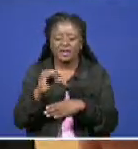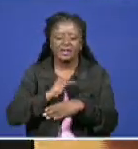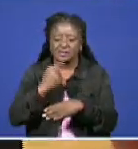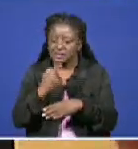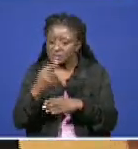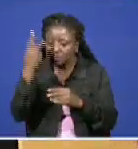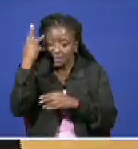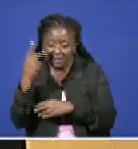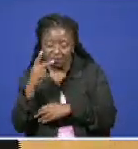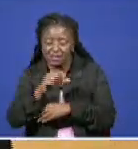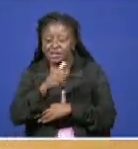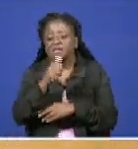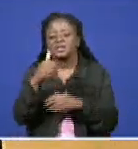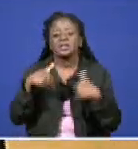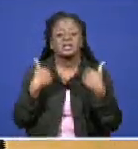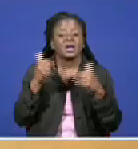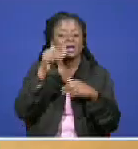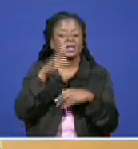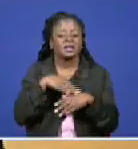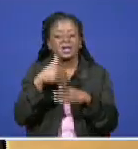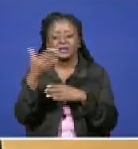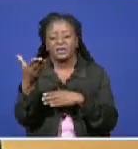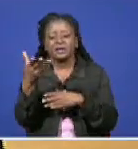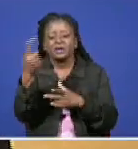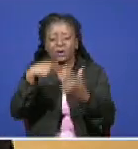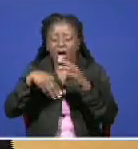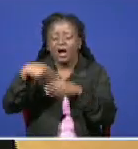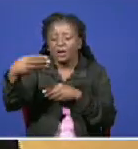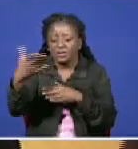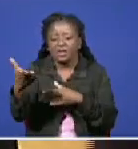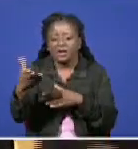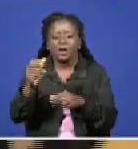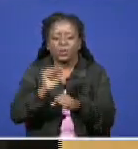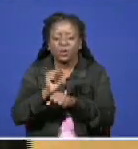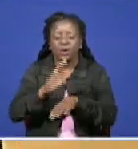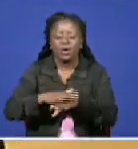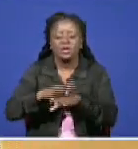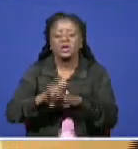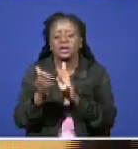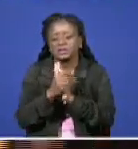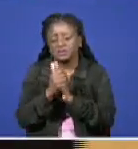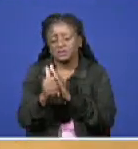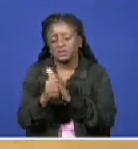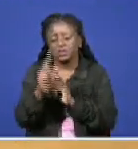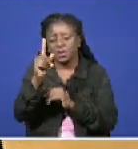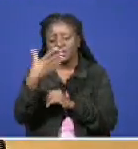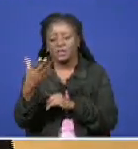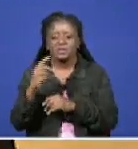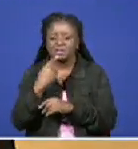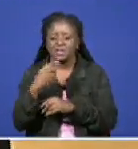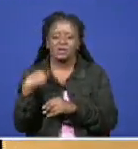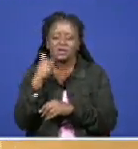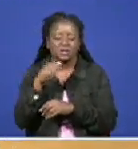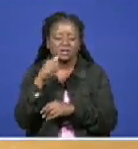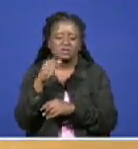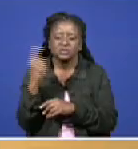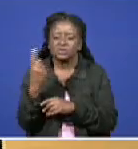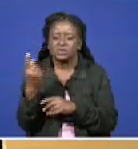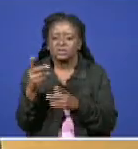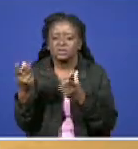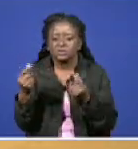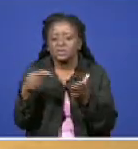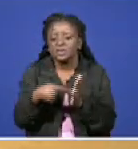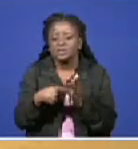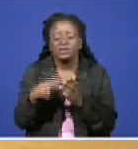any young ladies out there that's listening to me. You got to get out there and you got to work on your craft. And one of the things we tell our girls is, you know, you're only going to get this done through